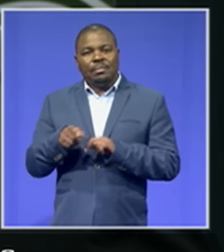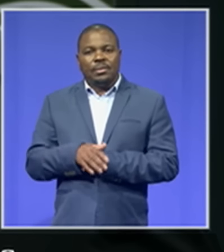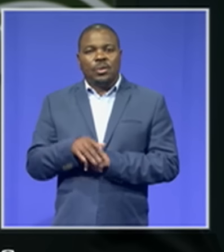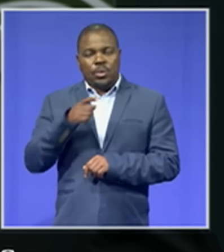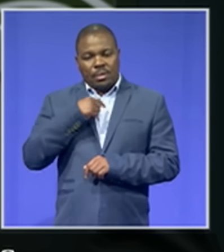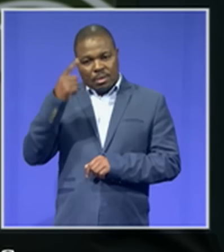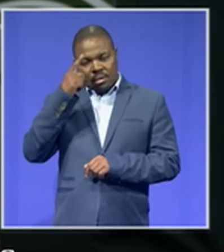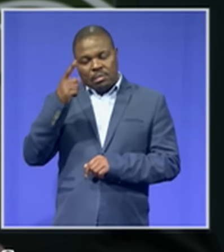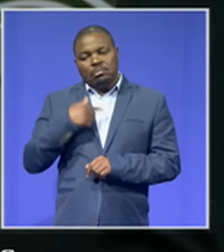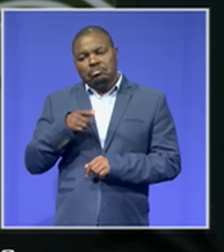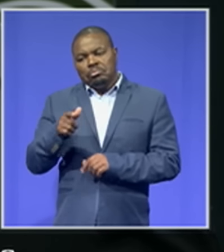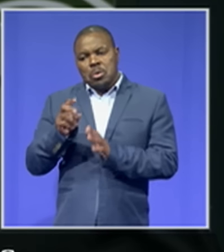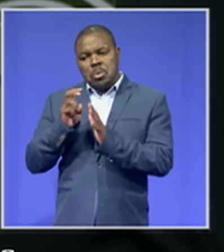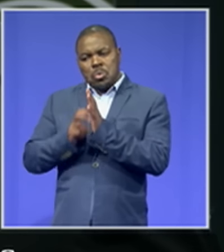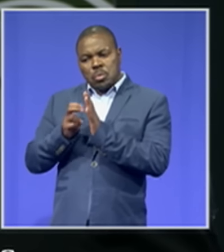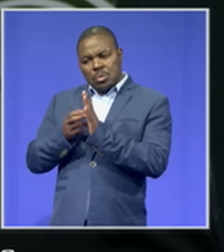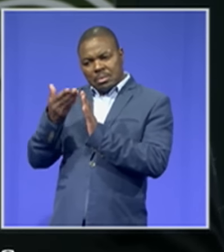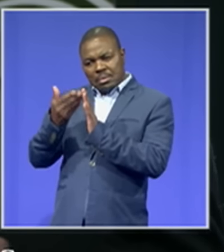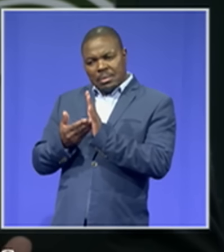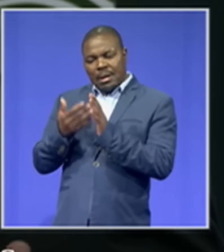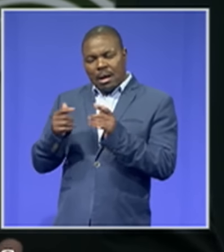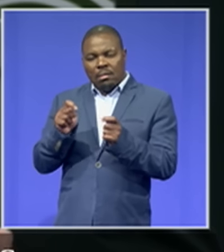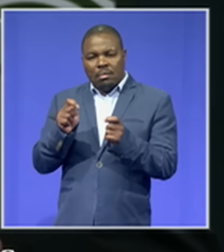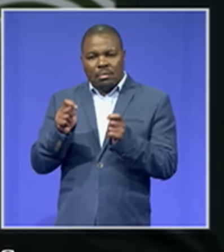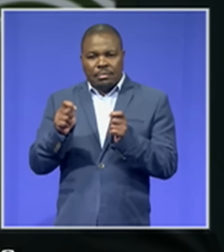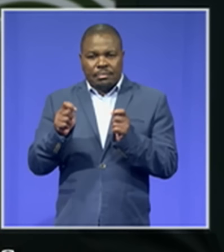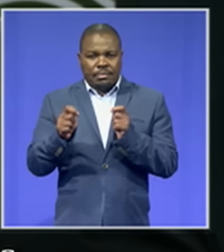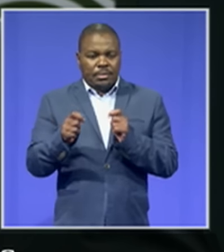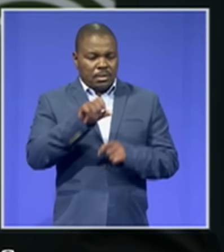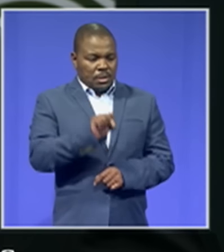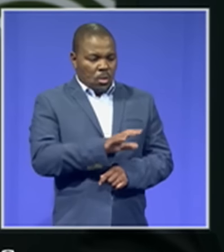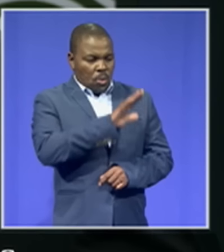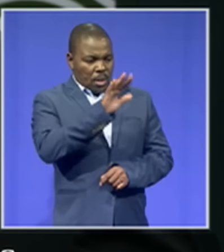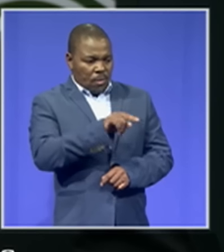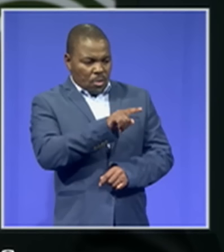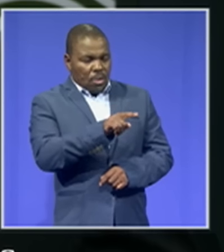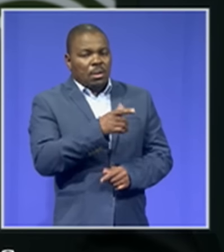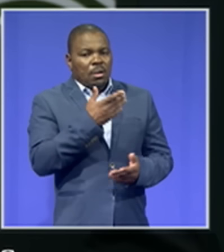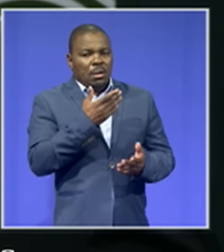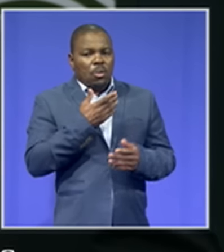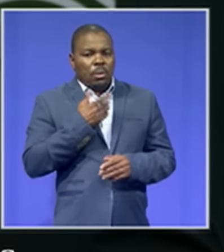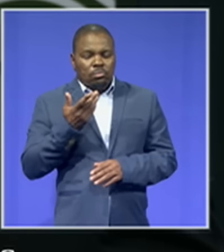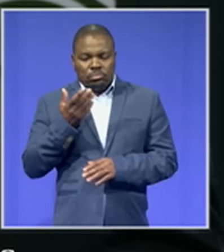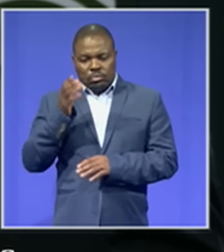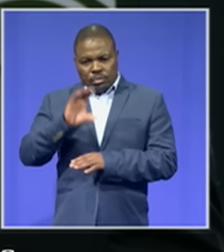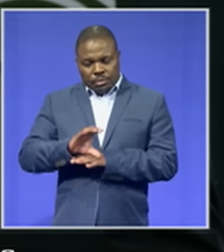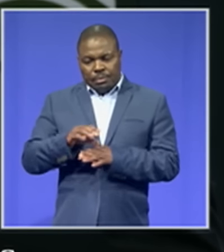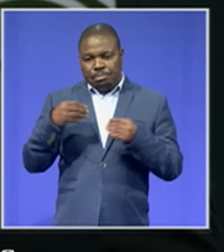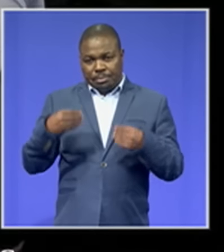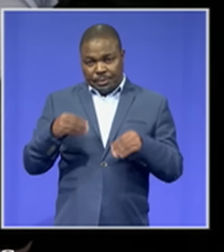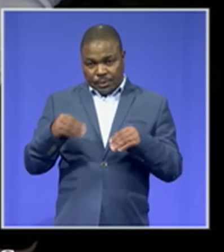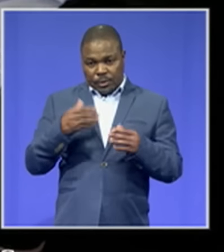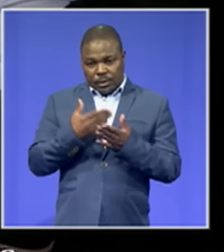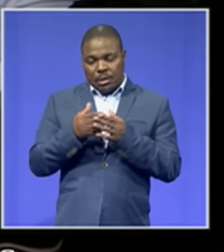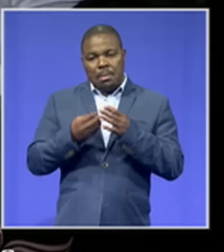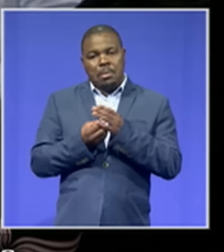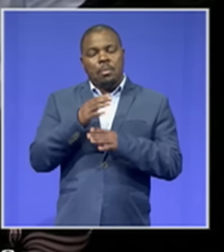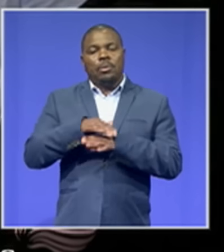on the regulatory side also we're turning that circle to try to make South Africa a lot more of an investable industry so that it can